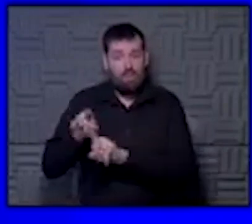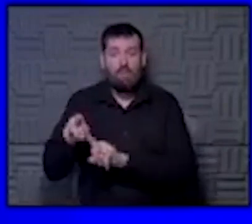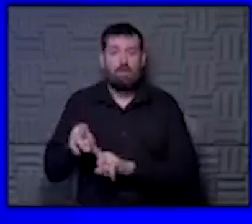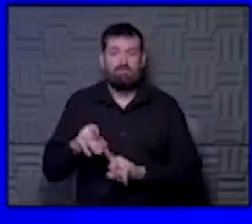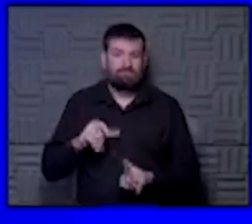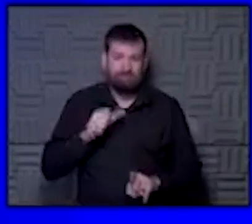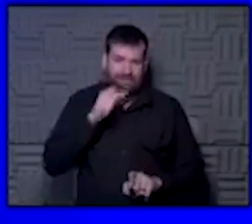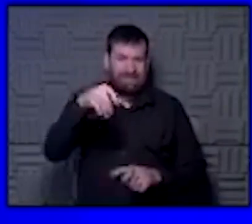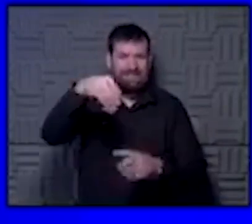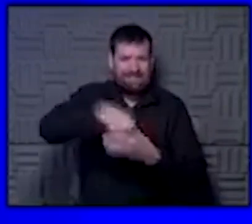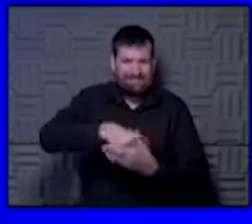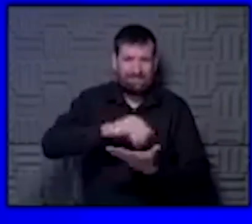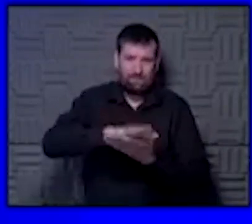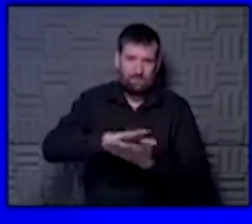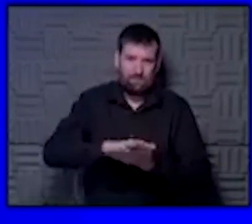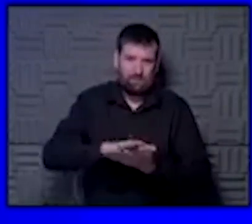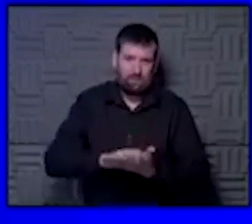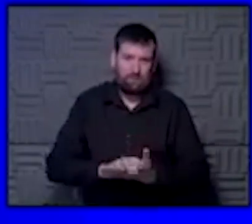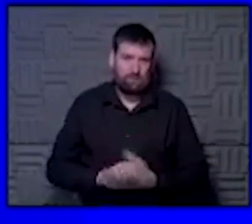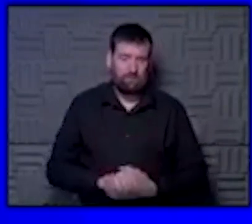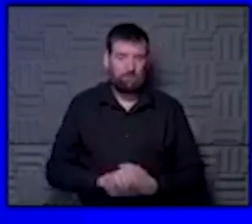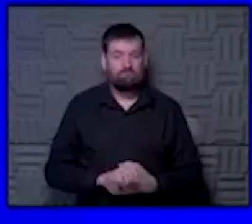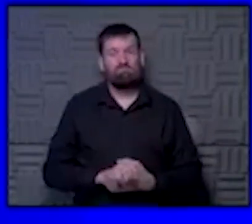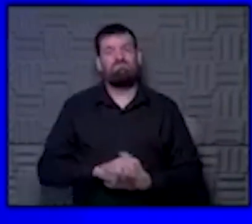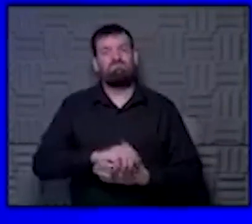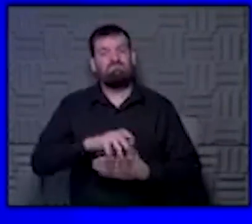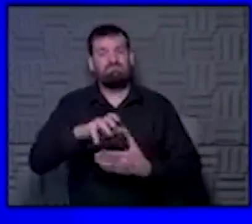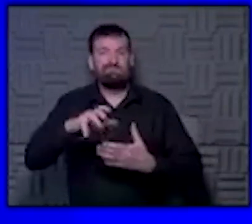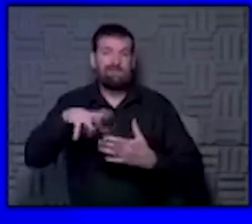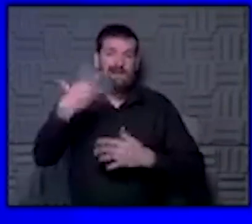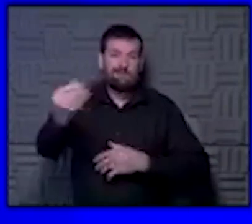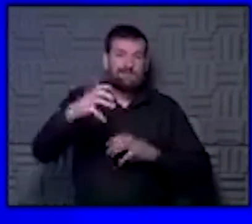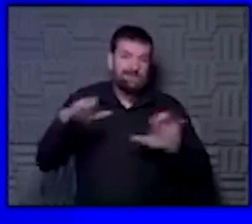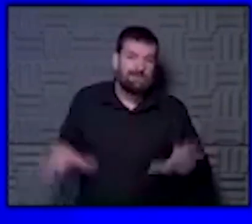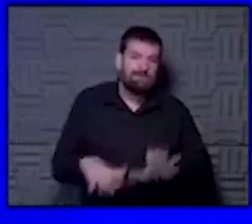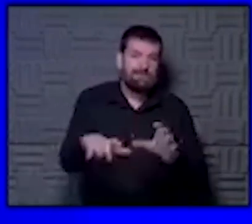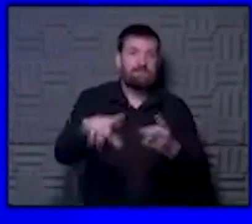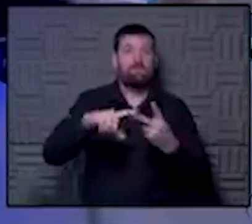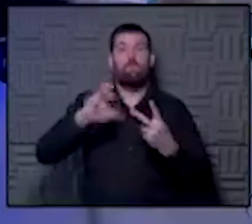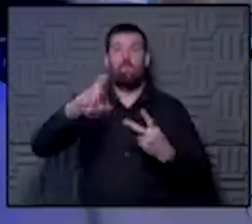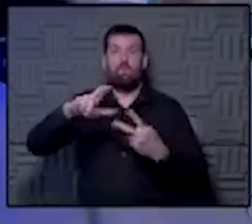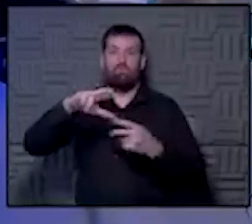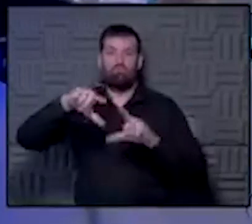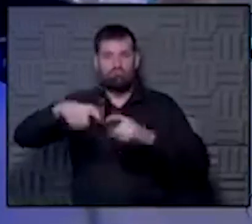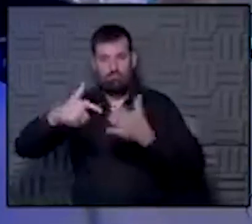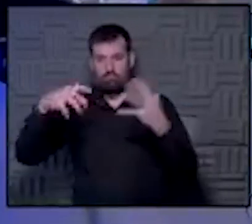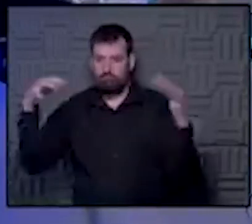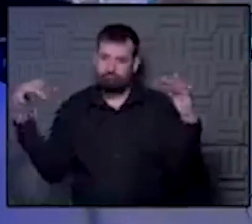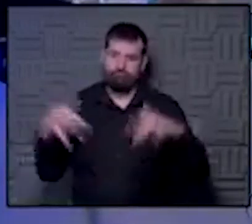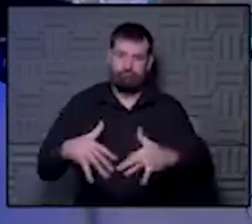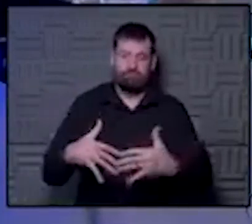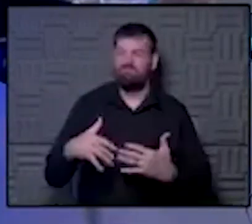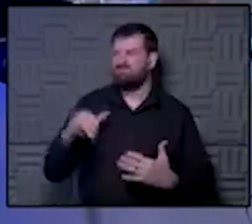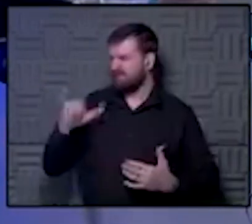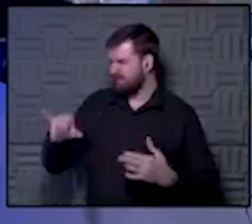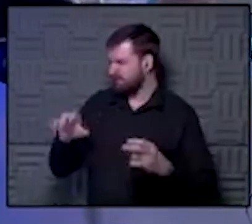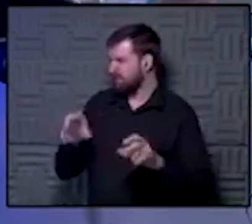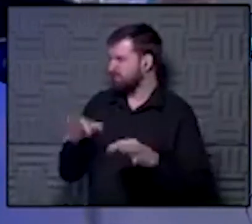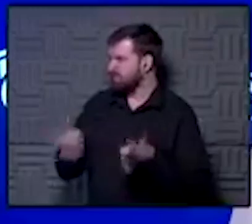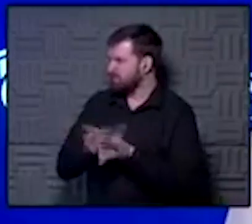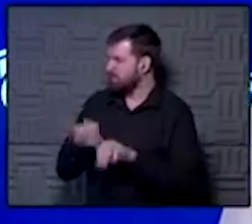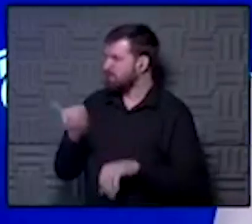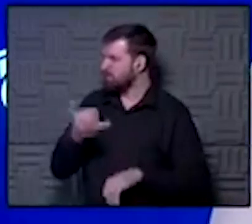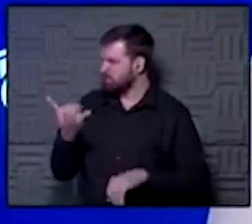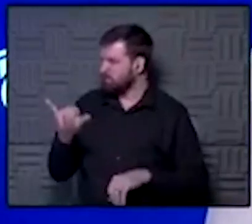of the school. In those extracurricular things or meeting in groups outside of the school. I think that's a big key too, and the impact of what